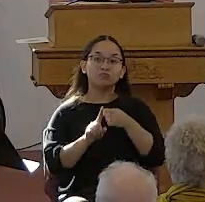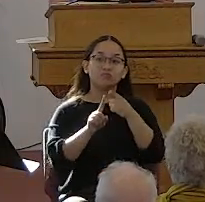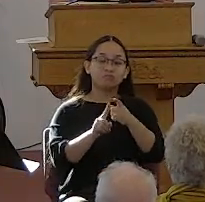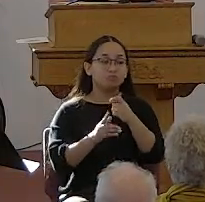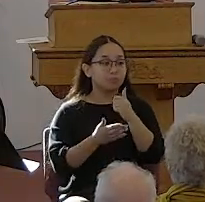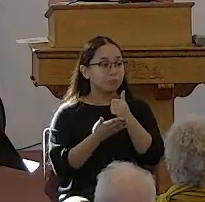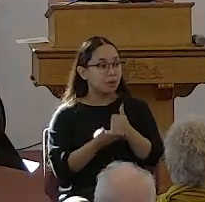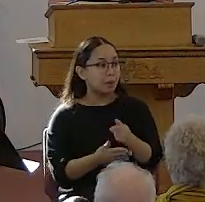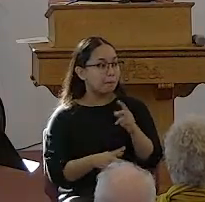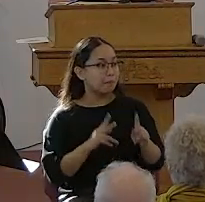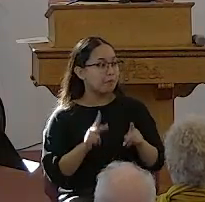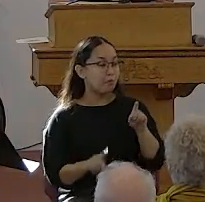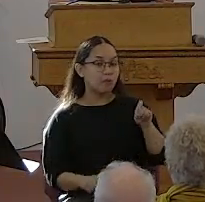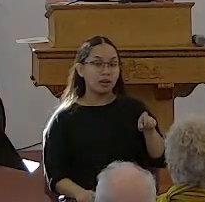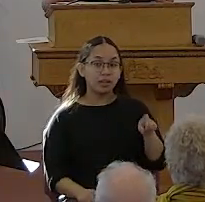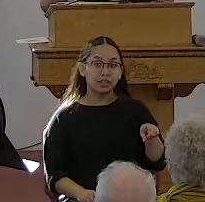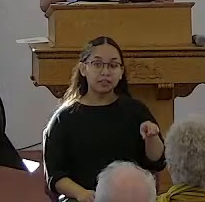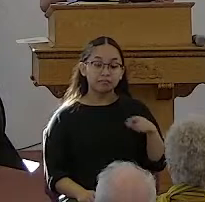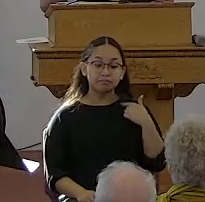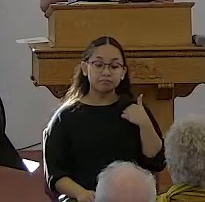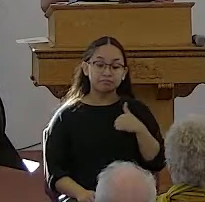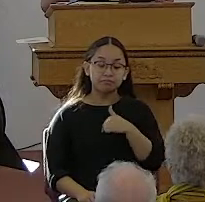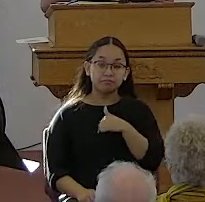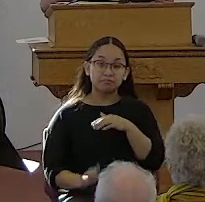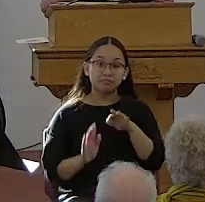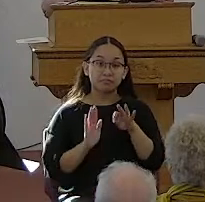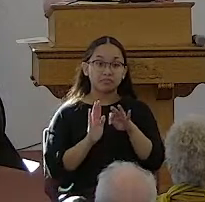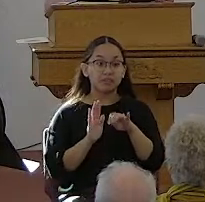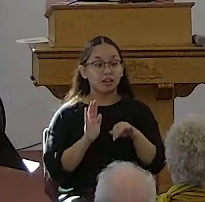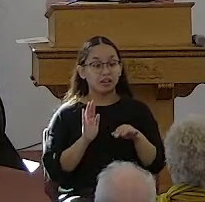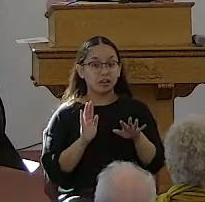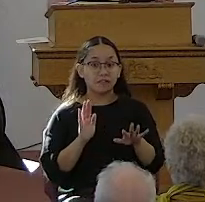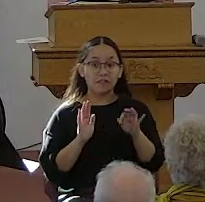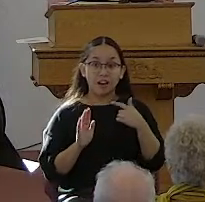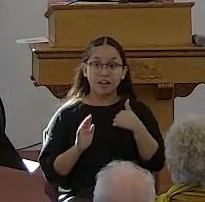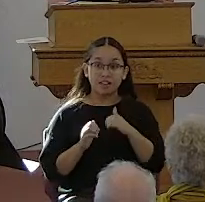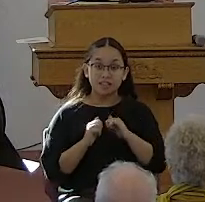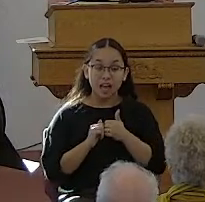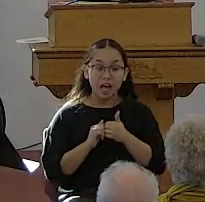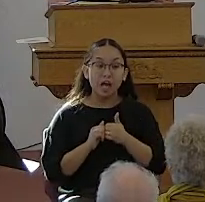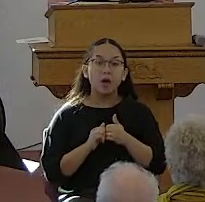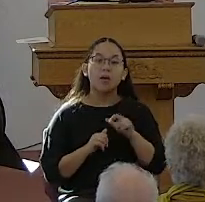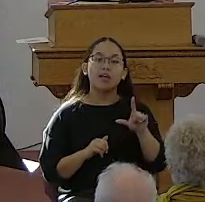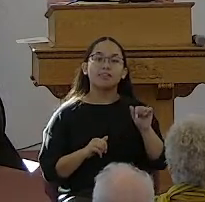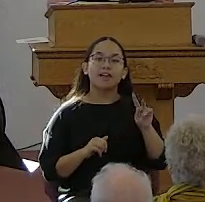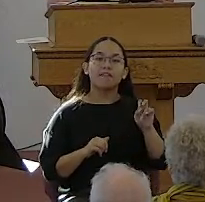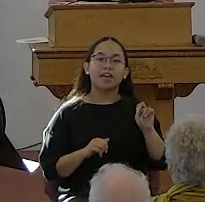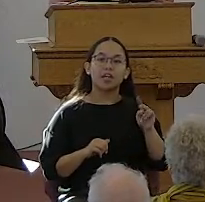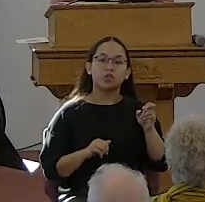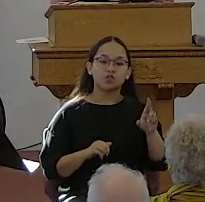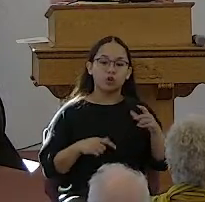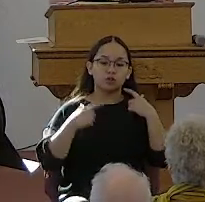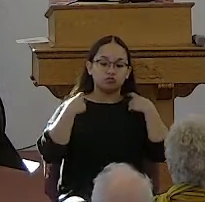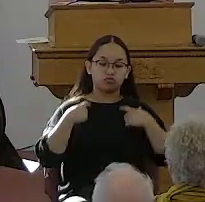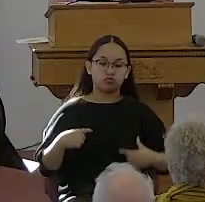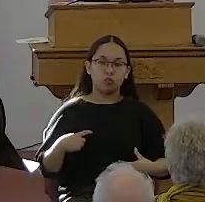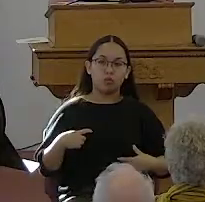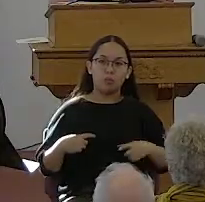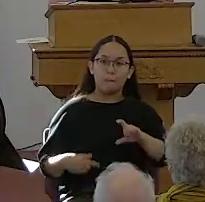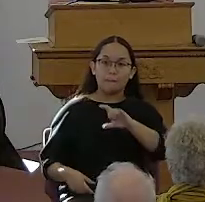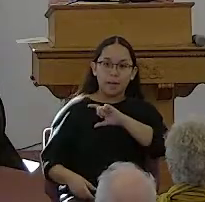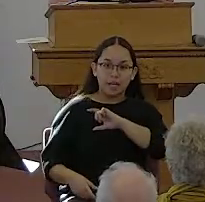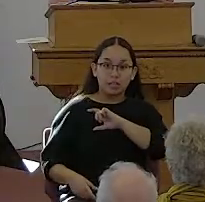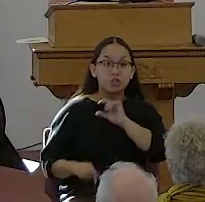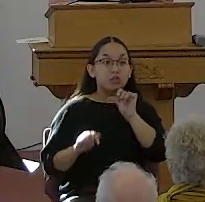need. We can be identified by our lavender stoles and badges. You can reach out to us by visiting the